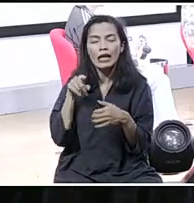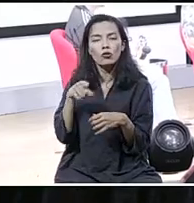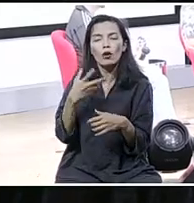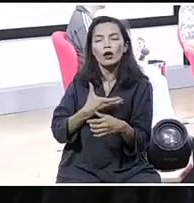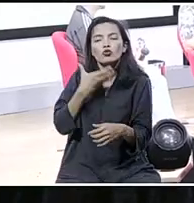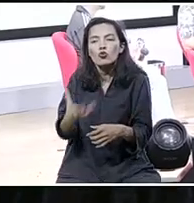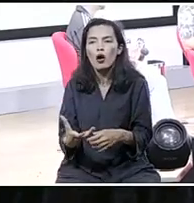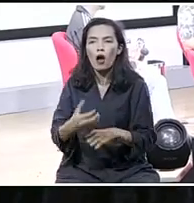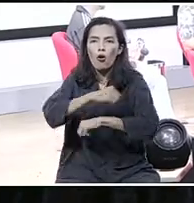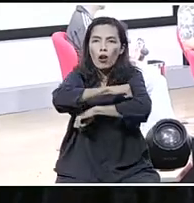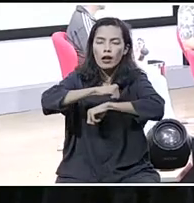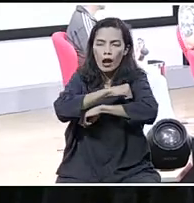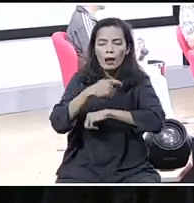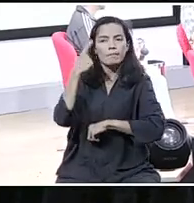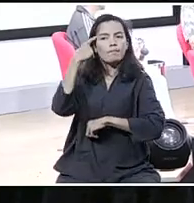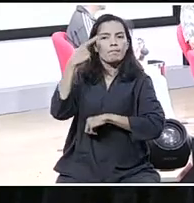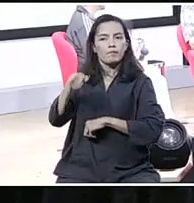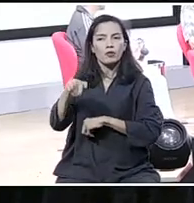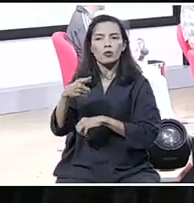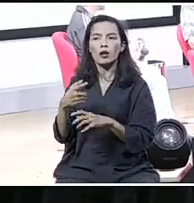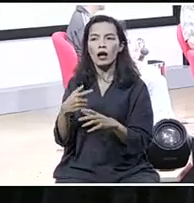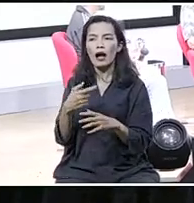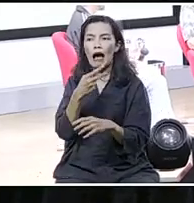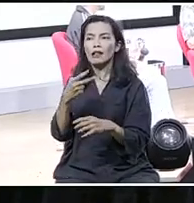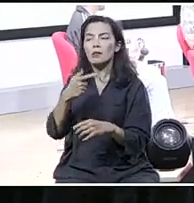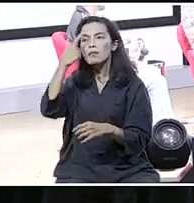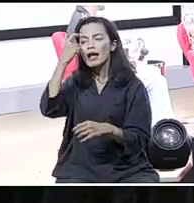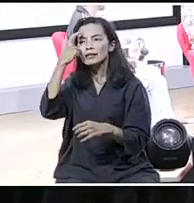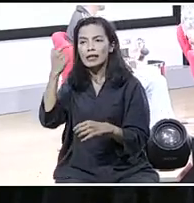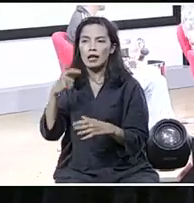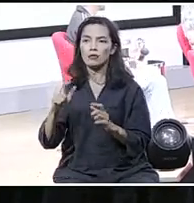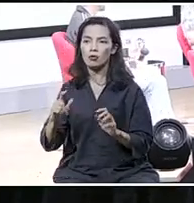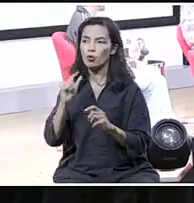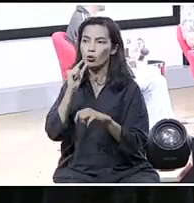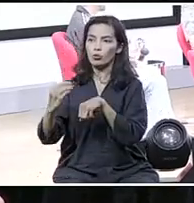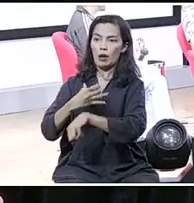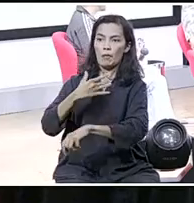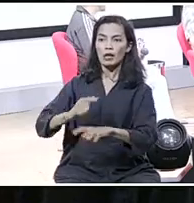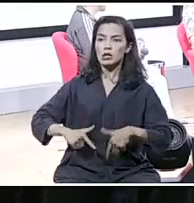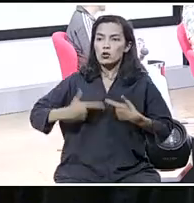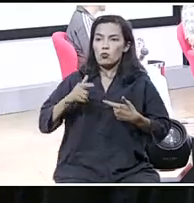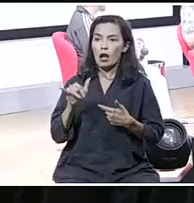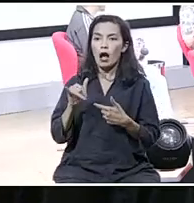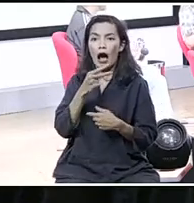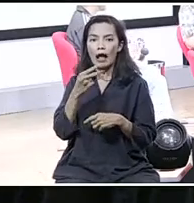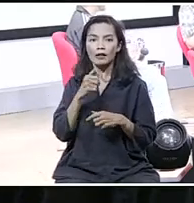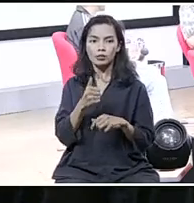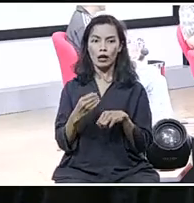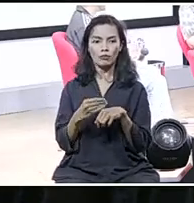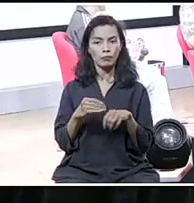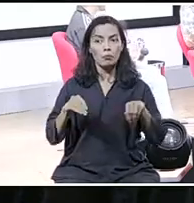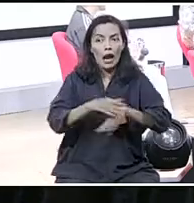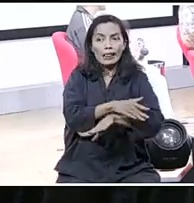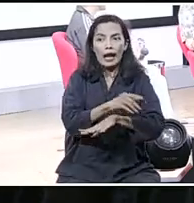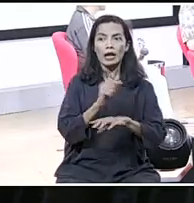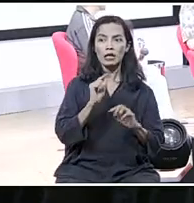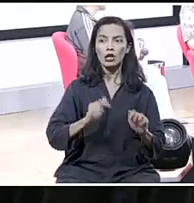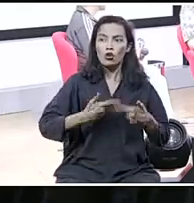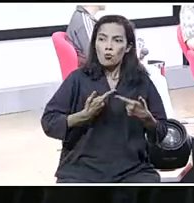about sports and those life lessons that I think everybody can apply to their lives in order to